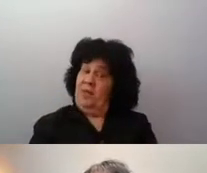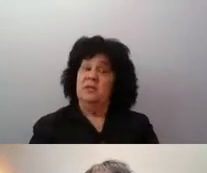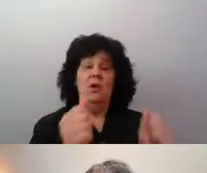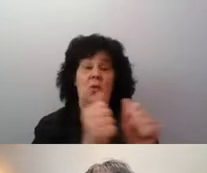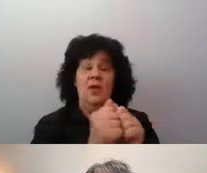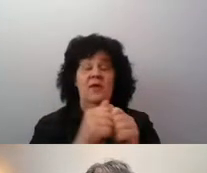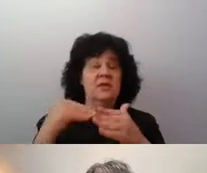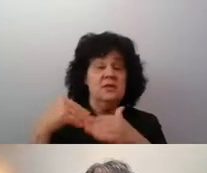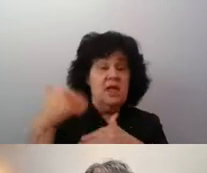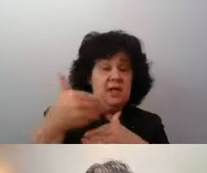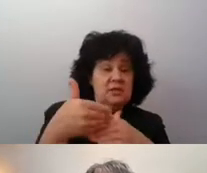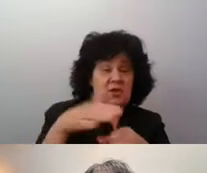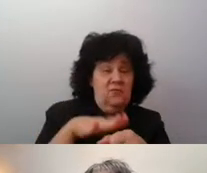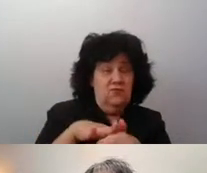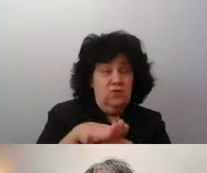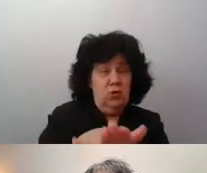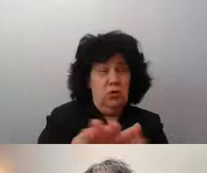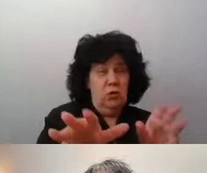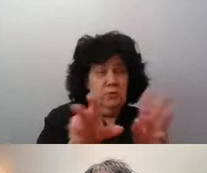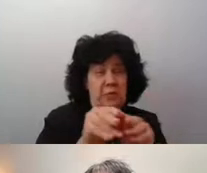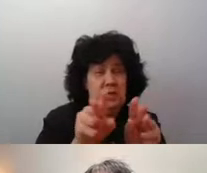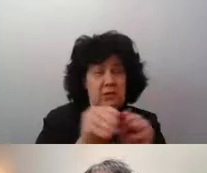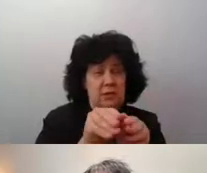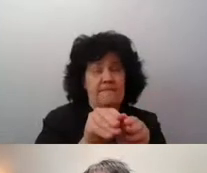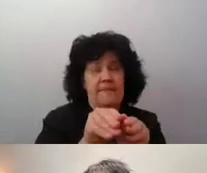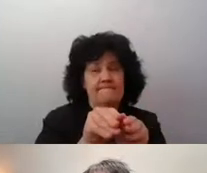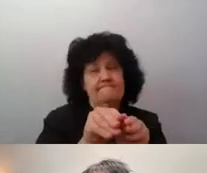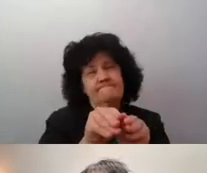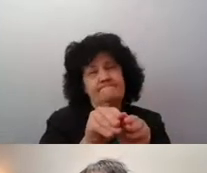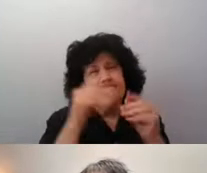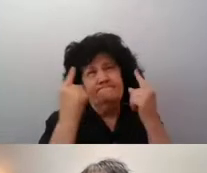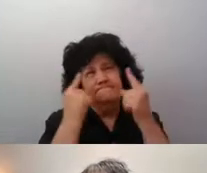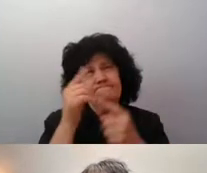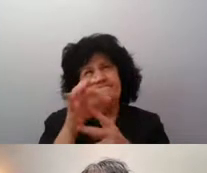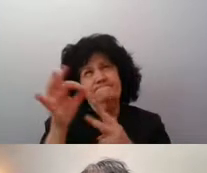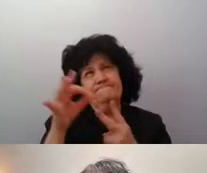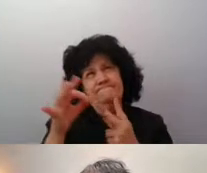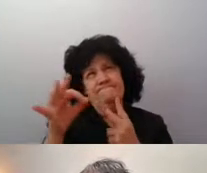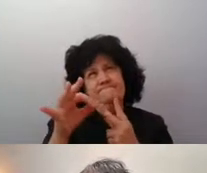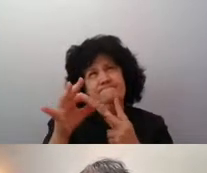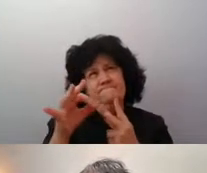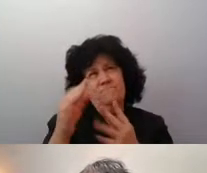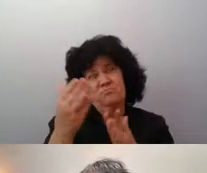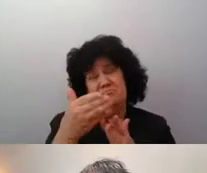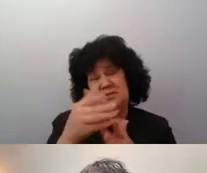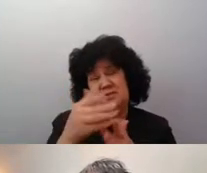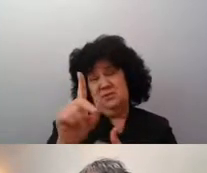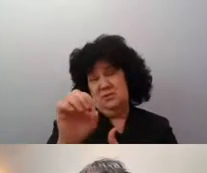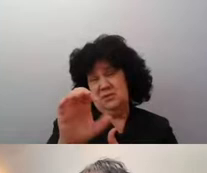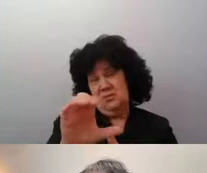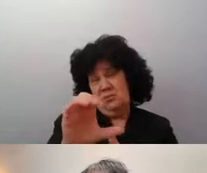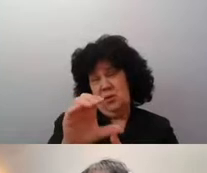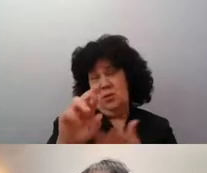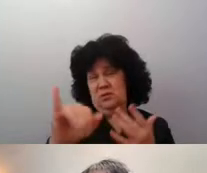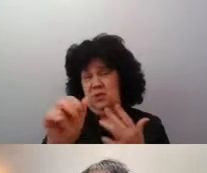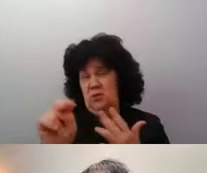next full committee meeting, we're looking at either mid-December or January. Right now, the